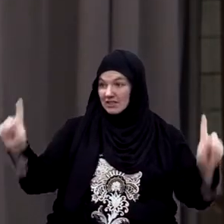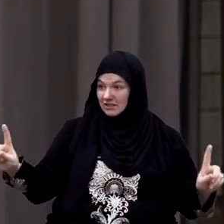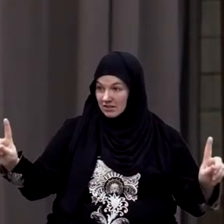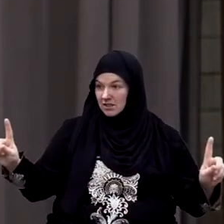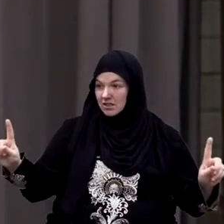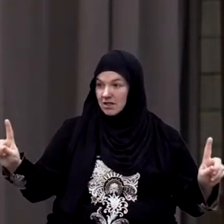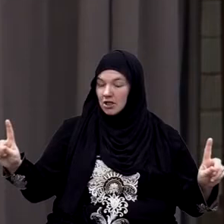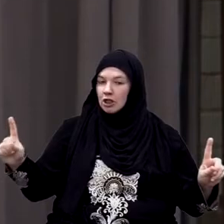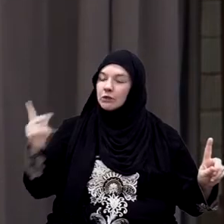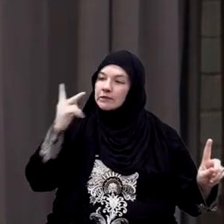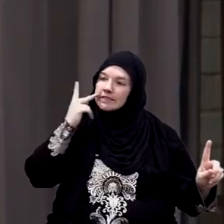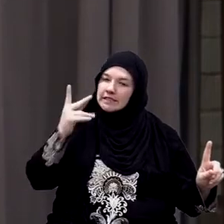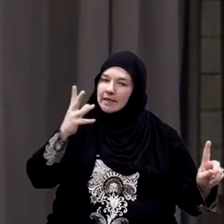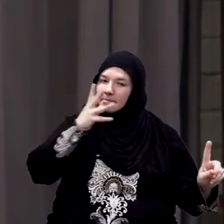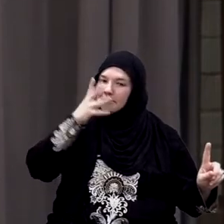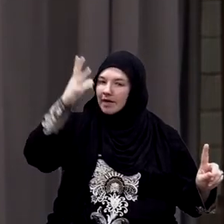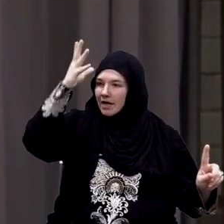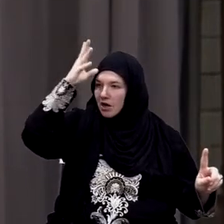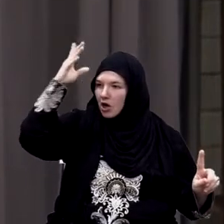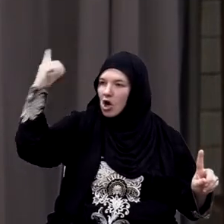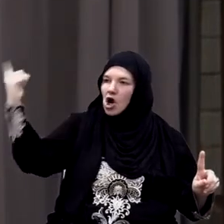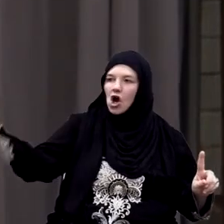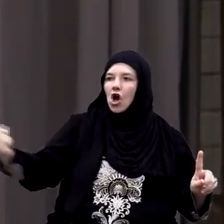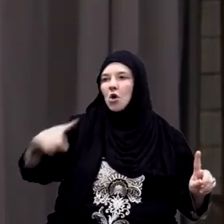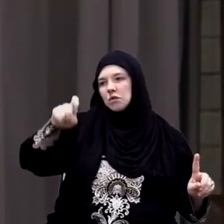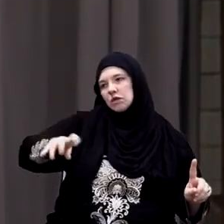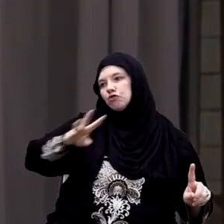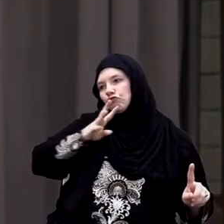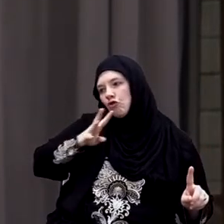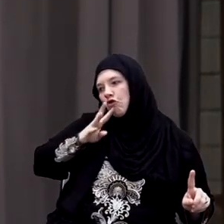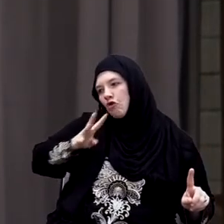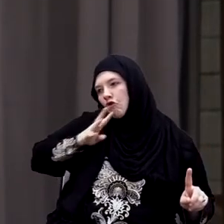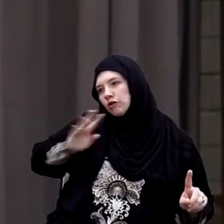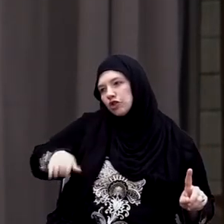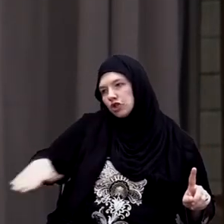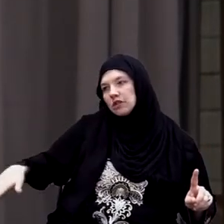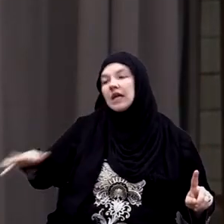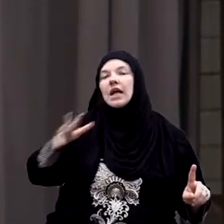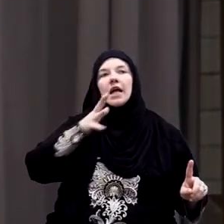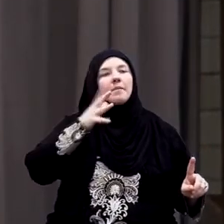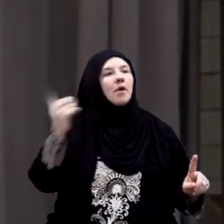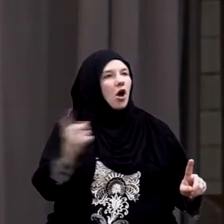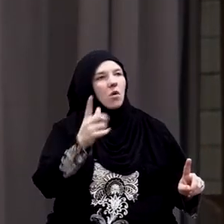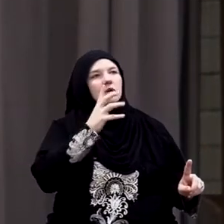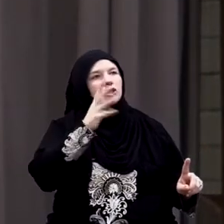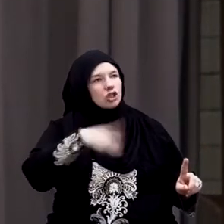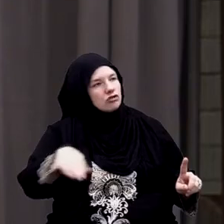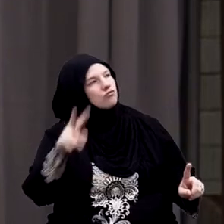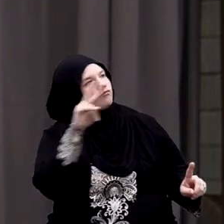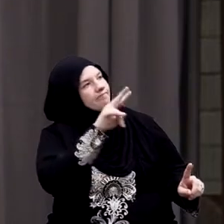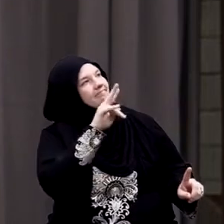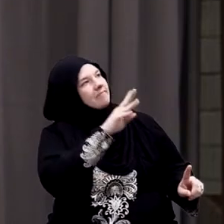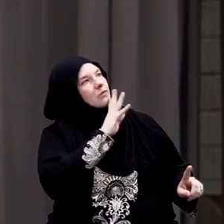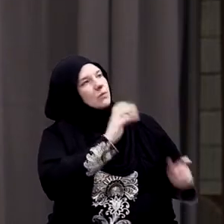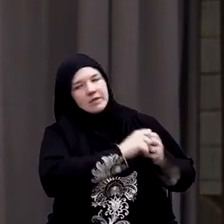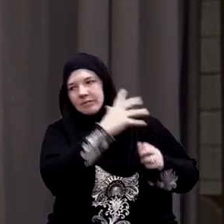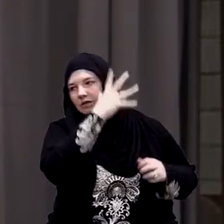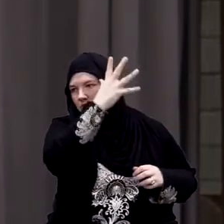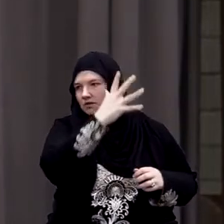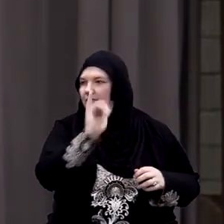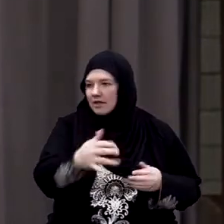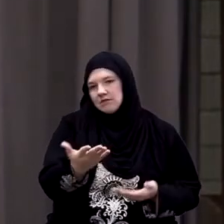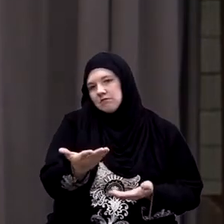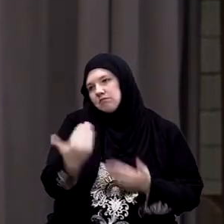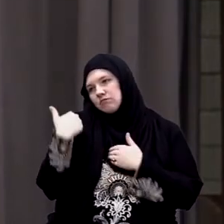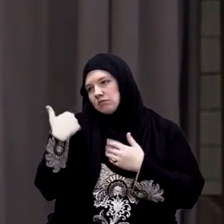you will see that parents continue to talk to their children and children continue to talk to their parents. That's